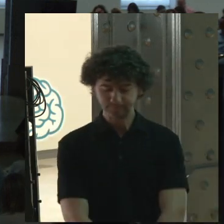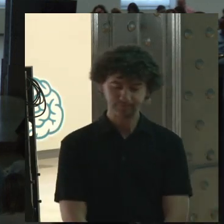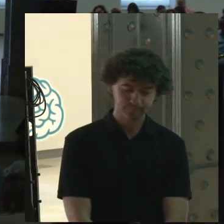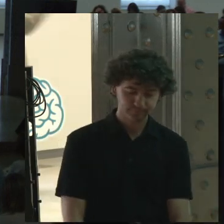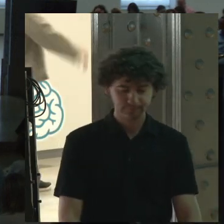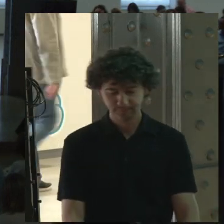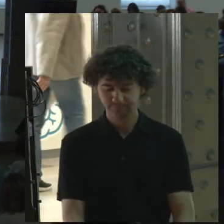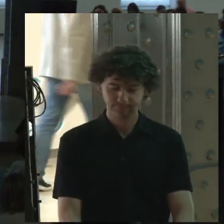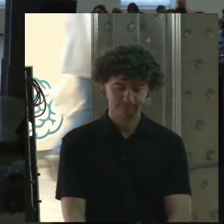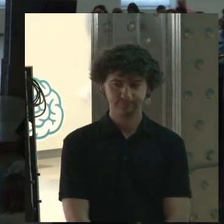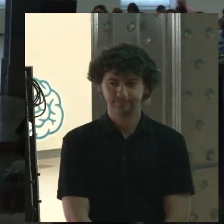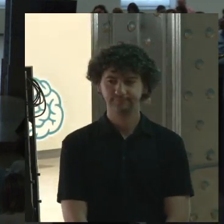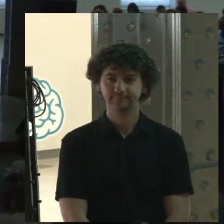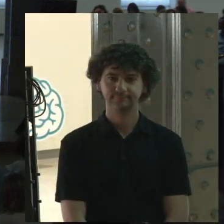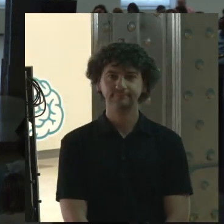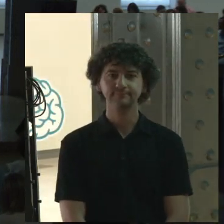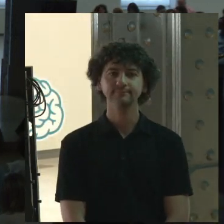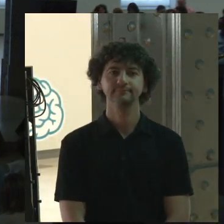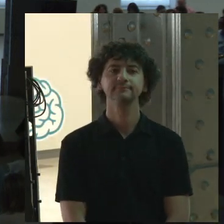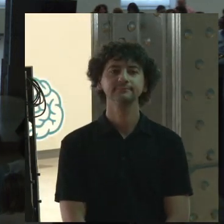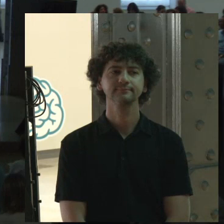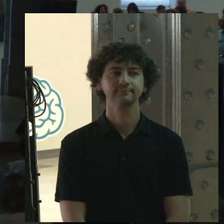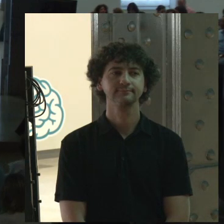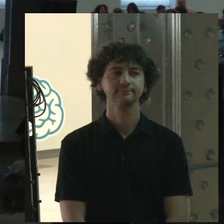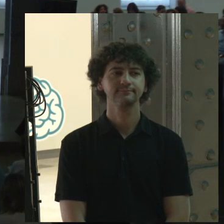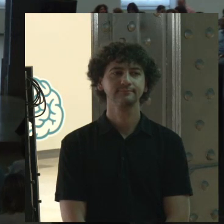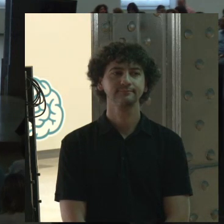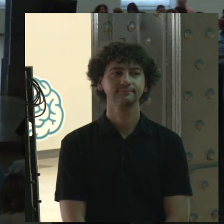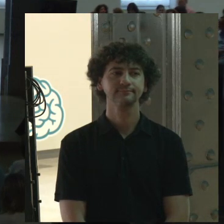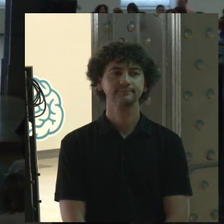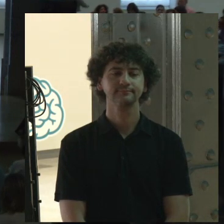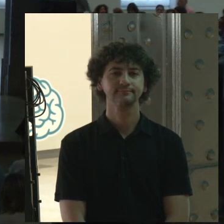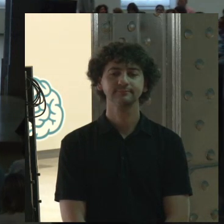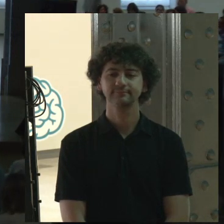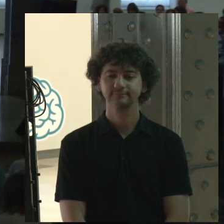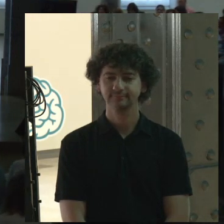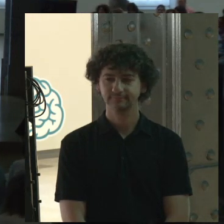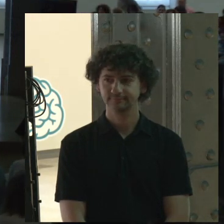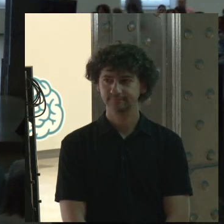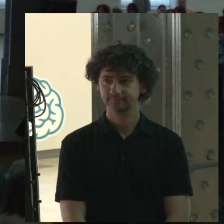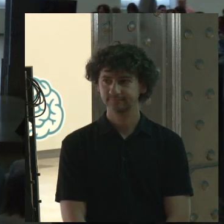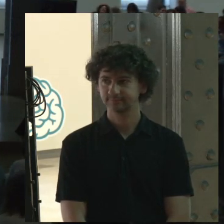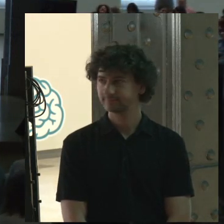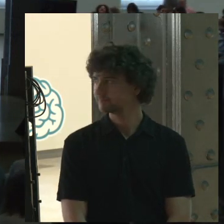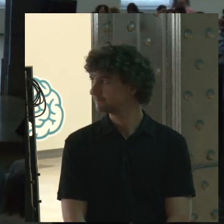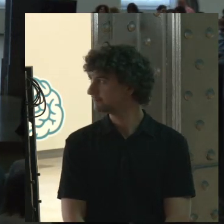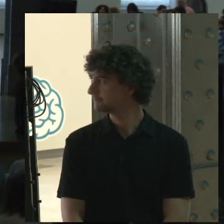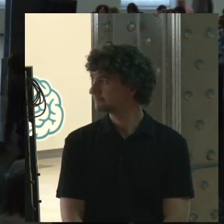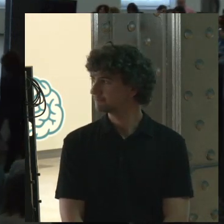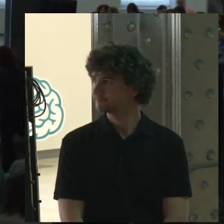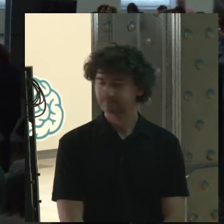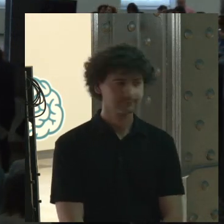day, it's a new life for me. And I'm feeling